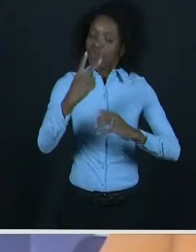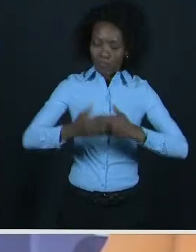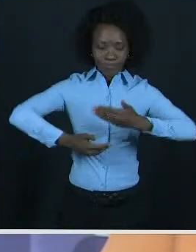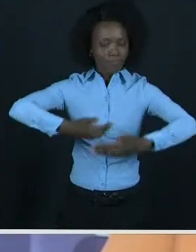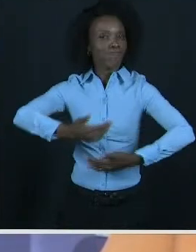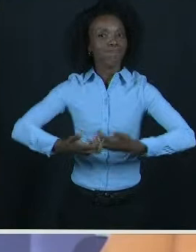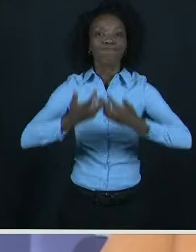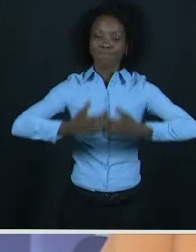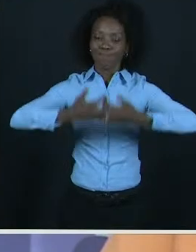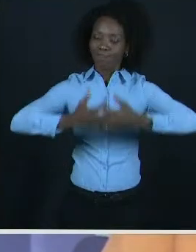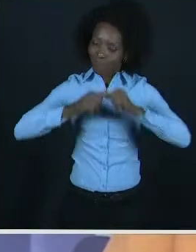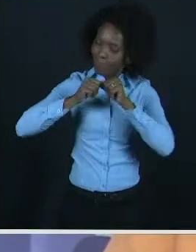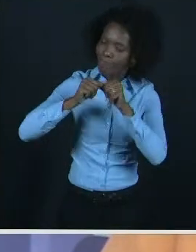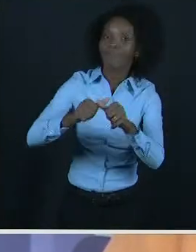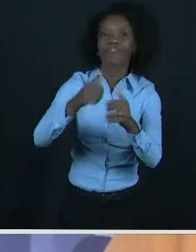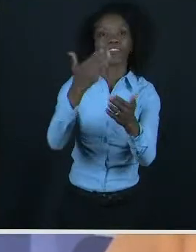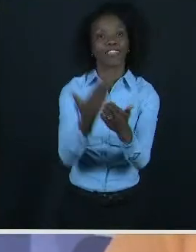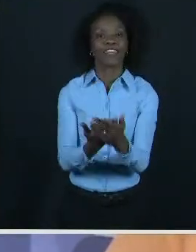up.